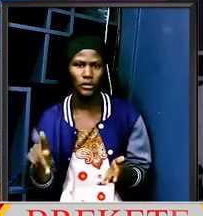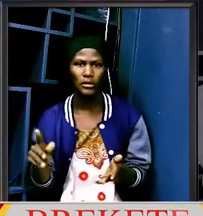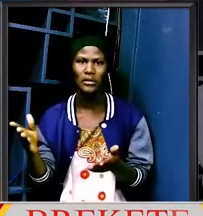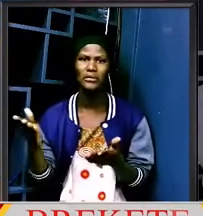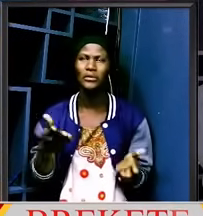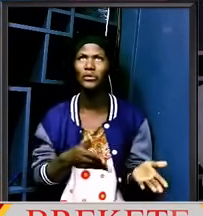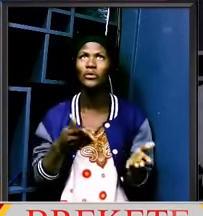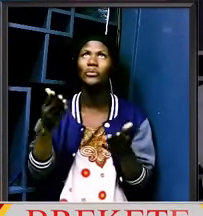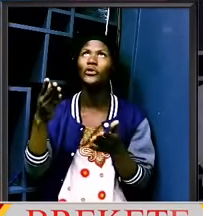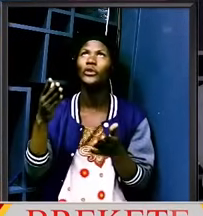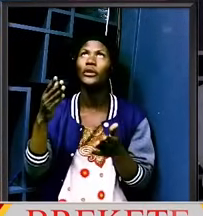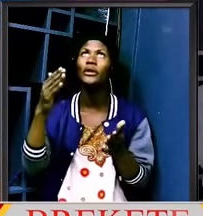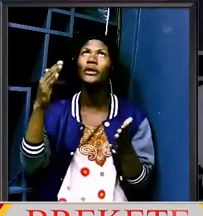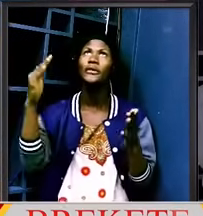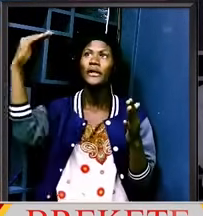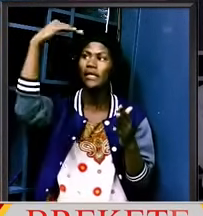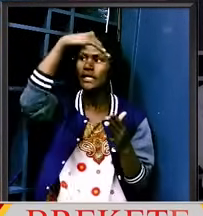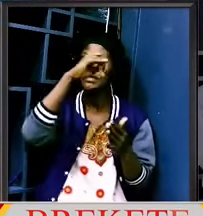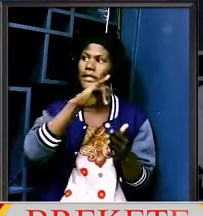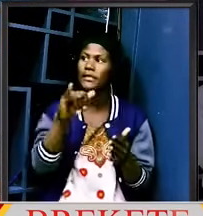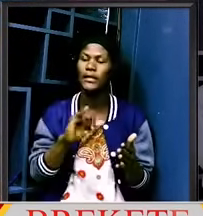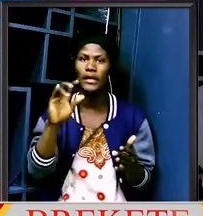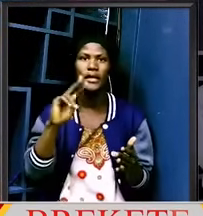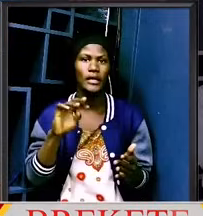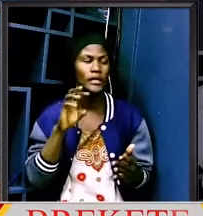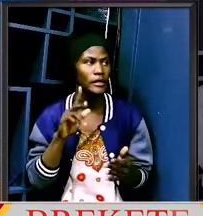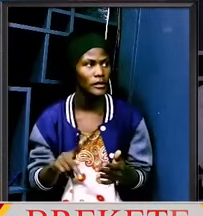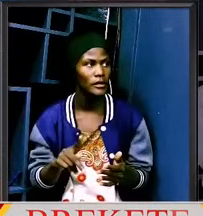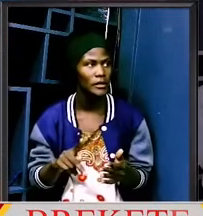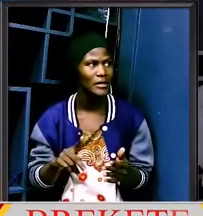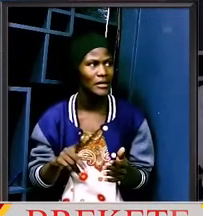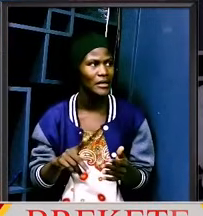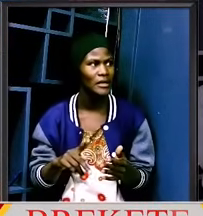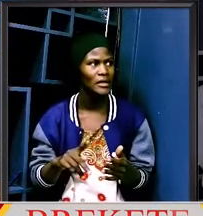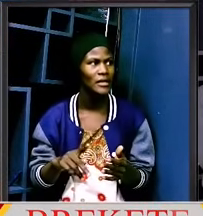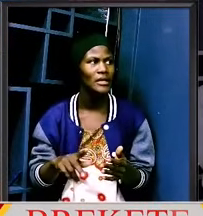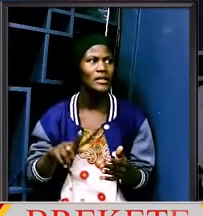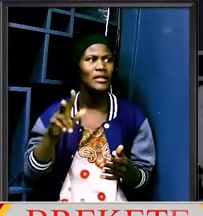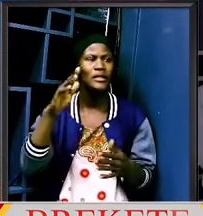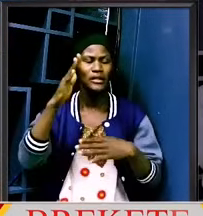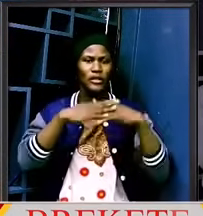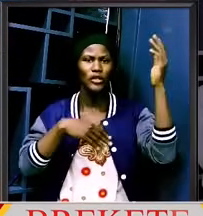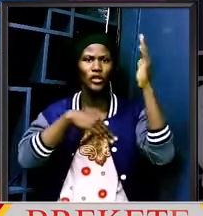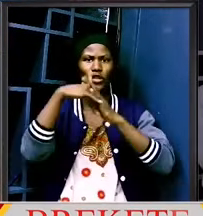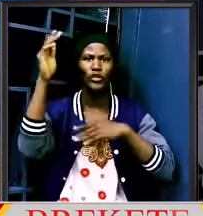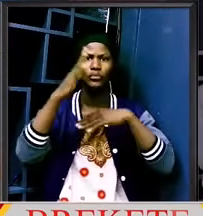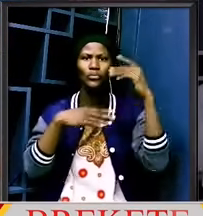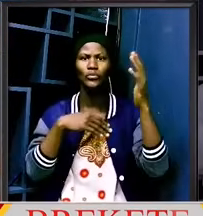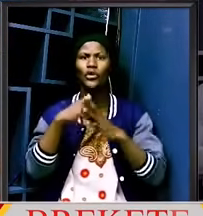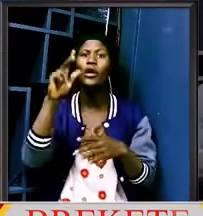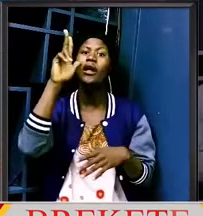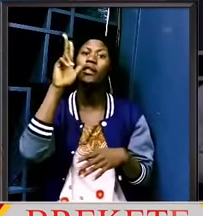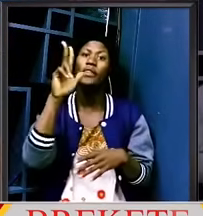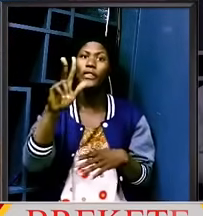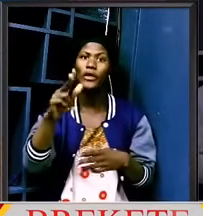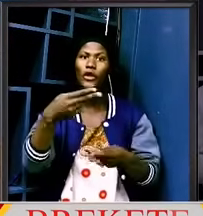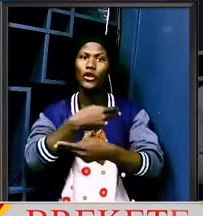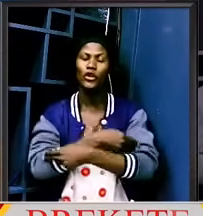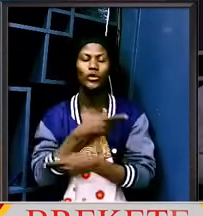time they exhaust the blocks and the zincs, they don't build three-story building for Titi and material still remain.